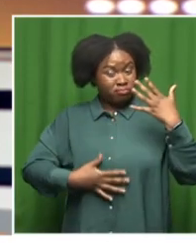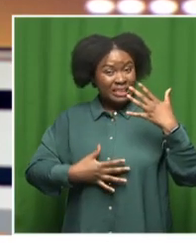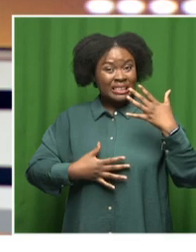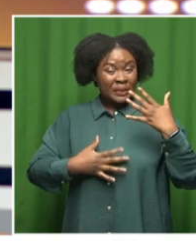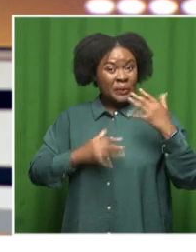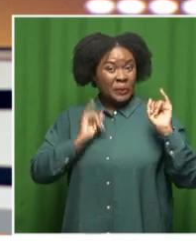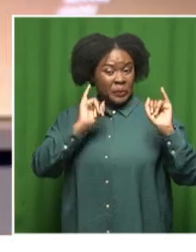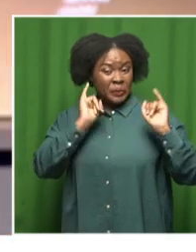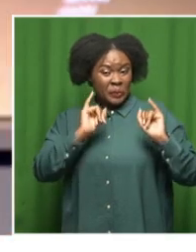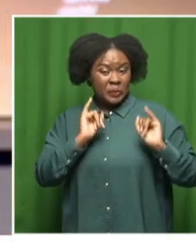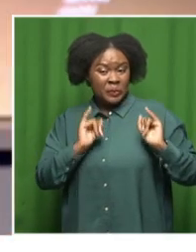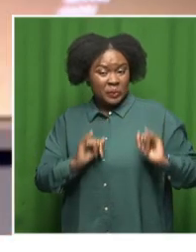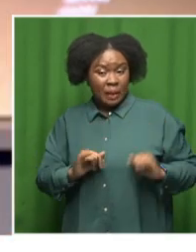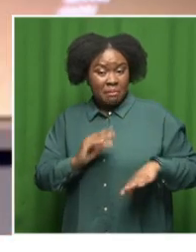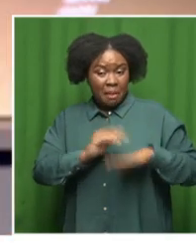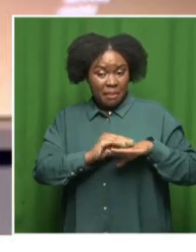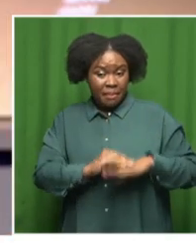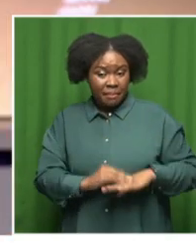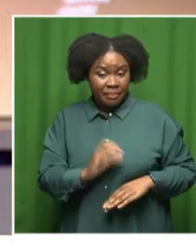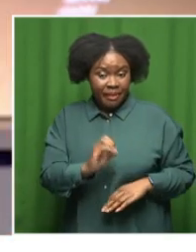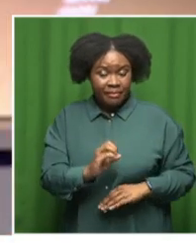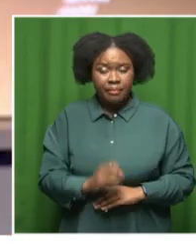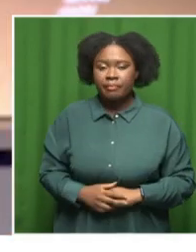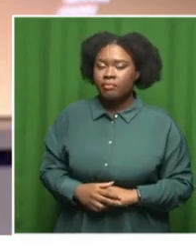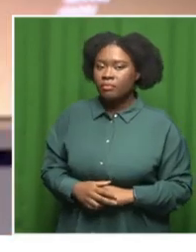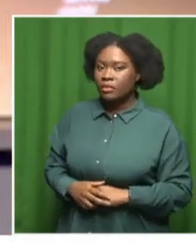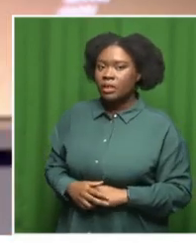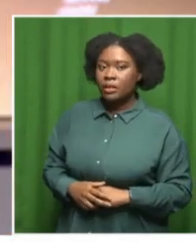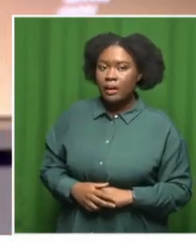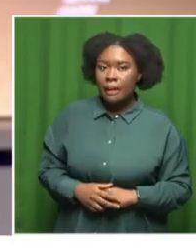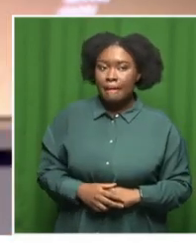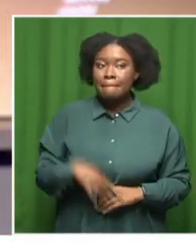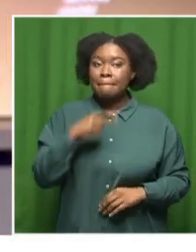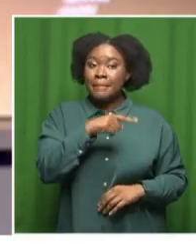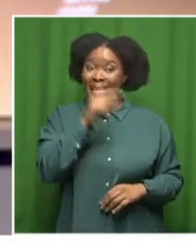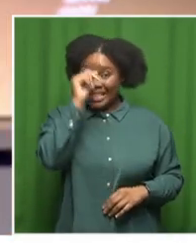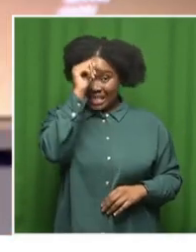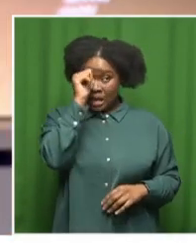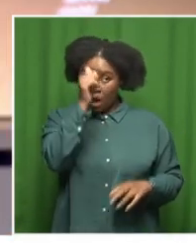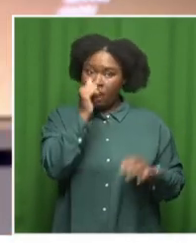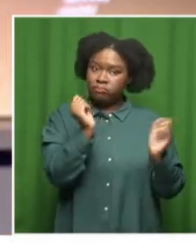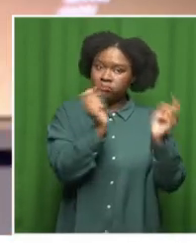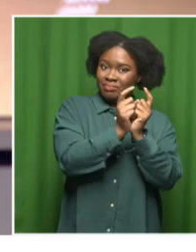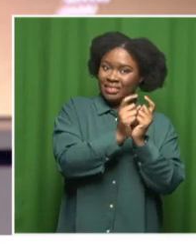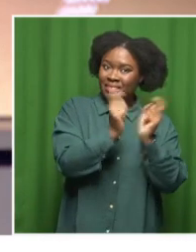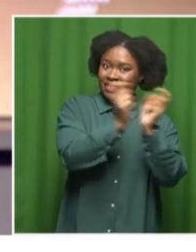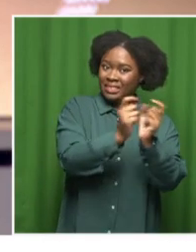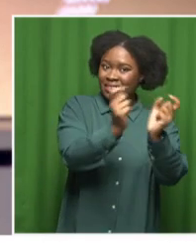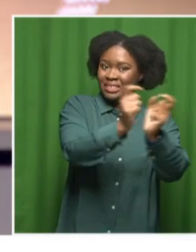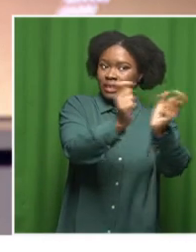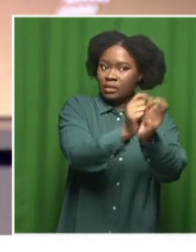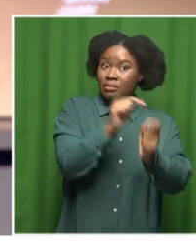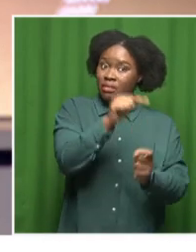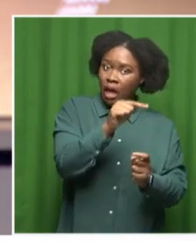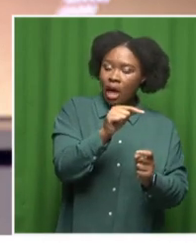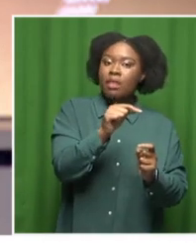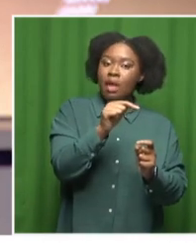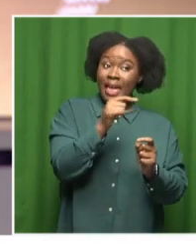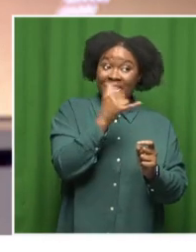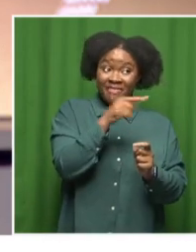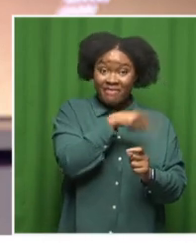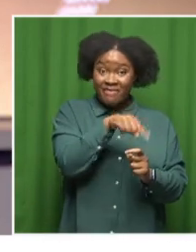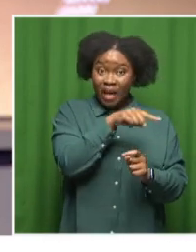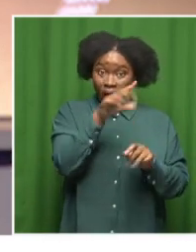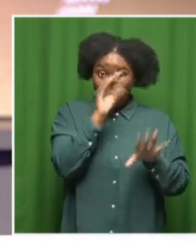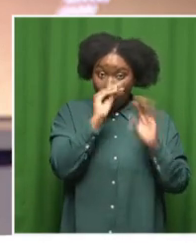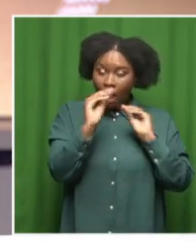every match that they've played in India would have been a stepping stone to the World Cup. So every encounter, every situation, every game